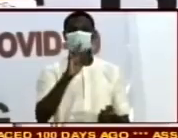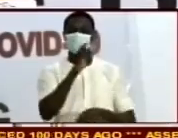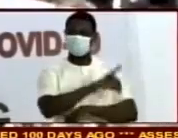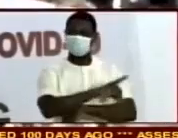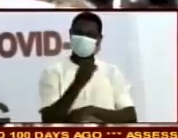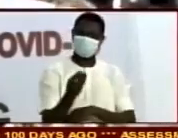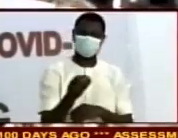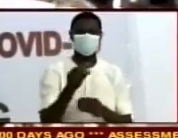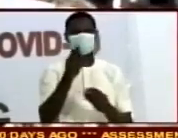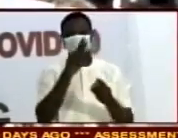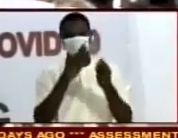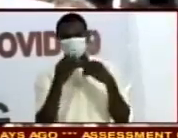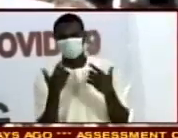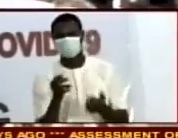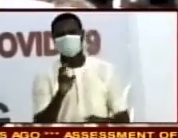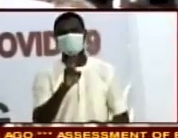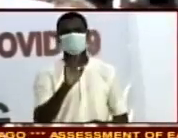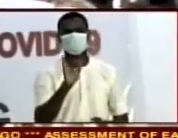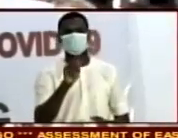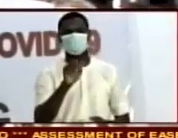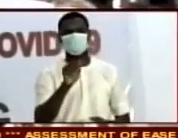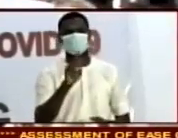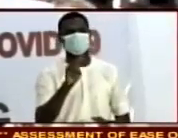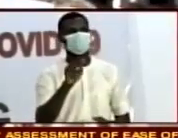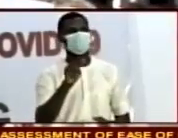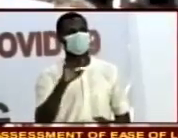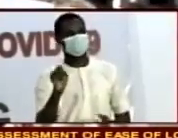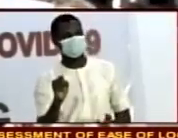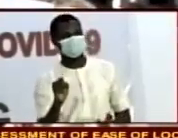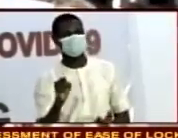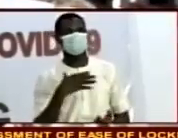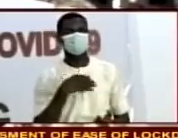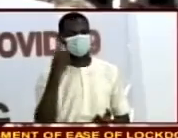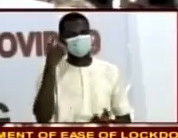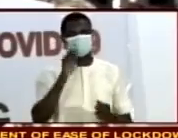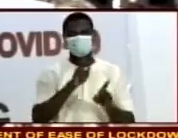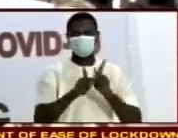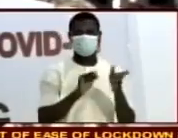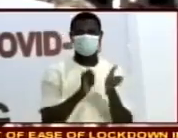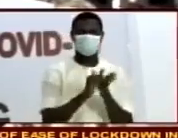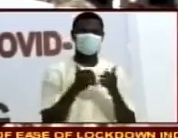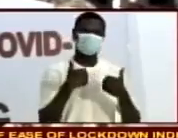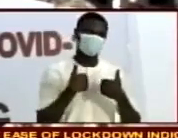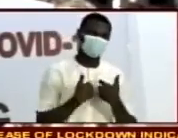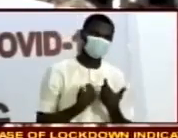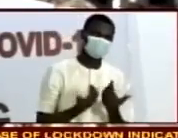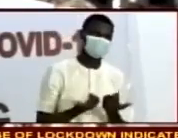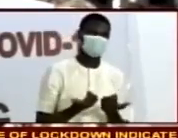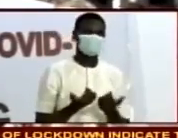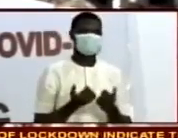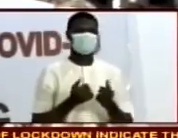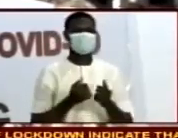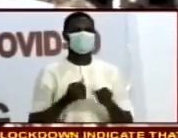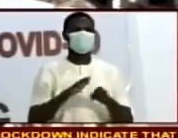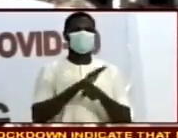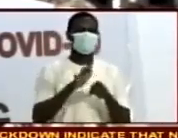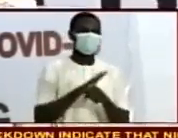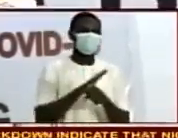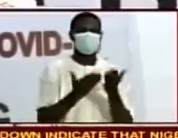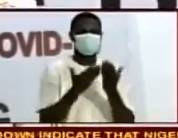perhaps vitamins and so on. And then for those who have a very intensive treatment over 20, 30 days